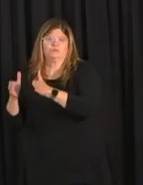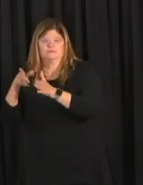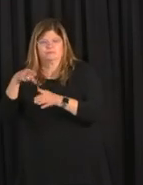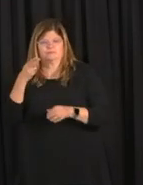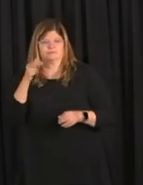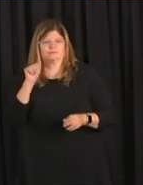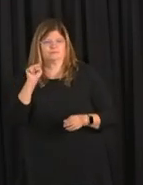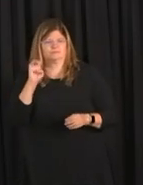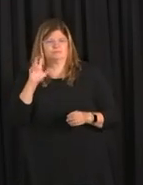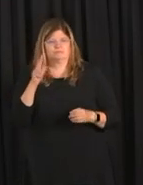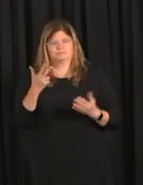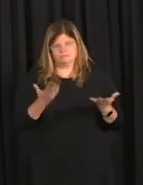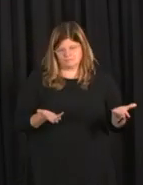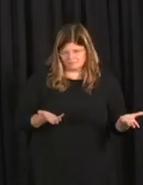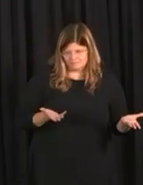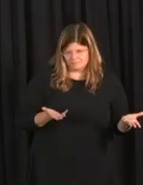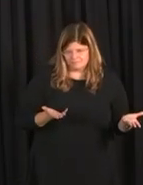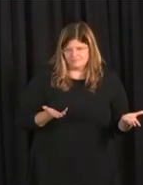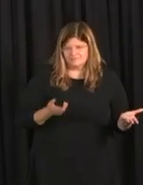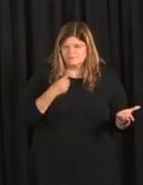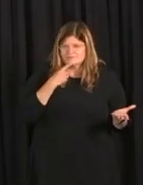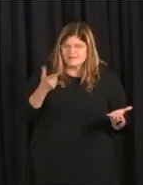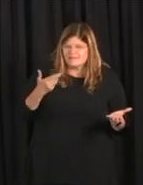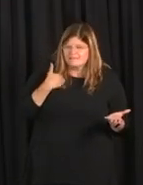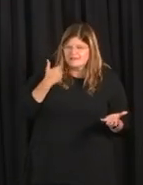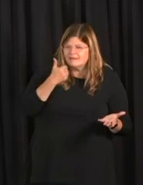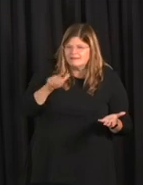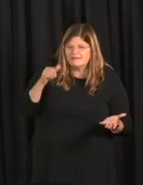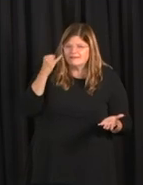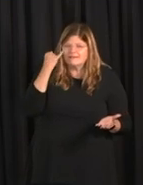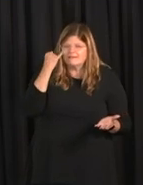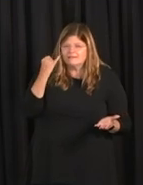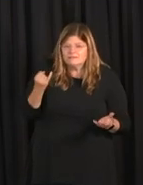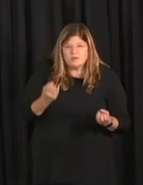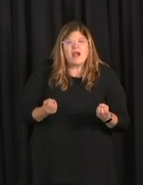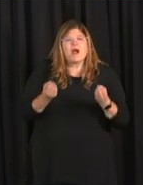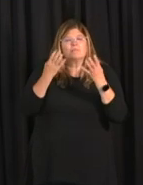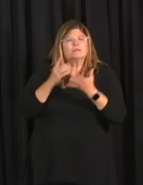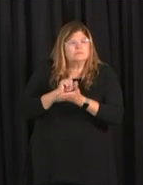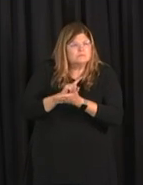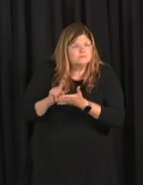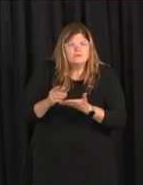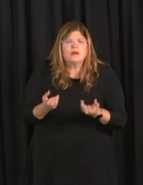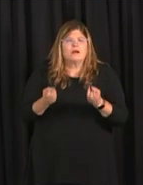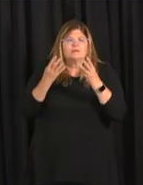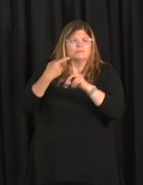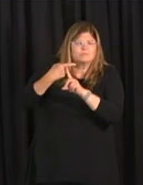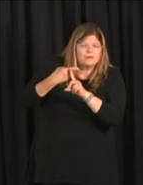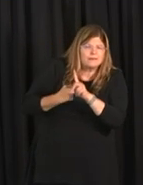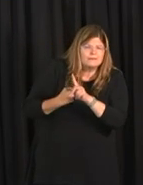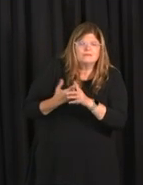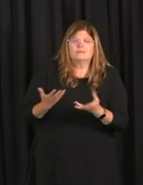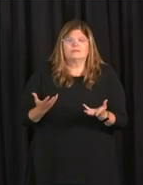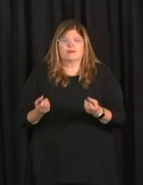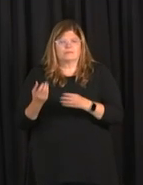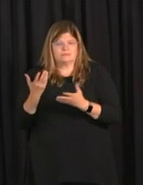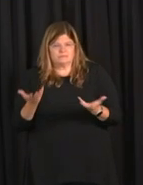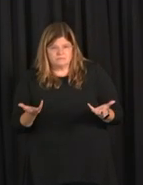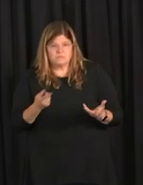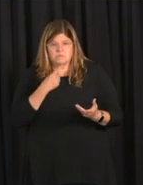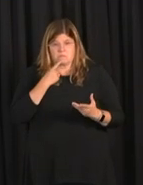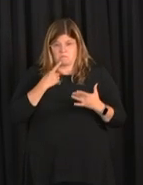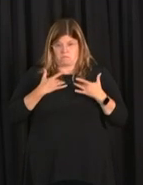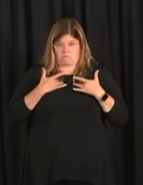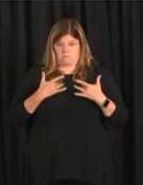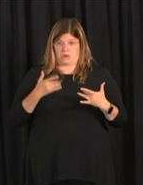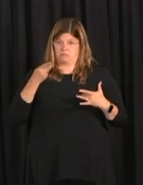phase 3? And do you have any idea, I mean, is that weeks away, months away? Typically, in the